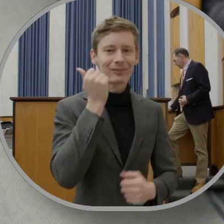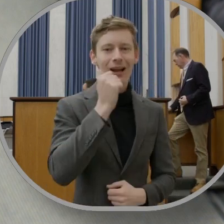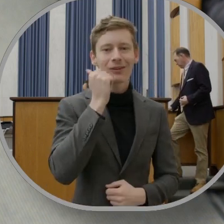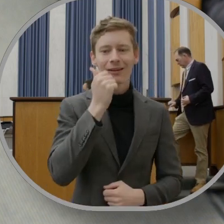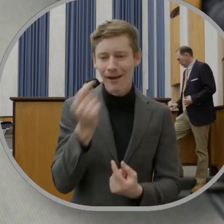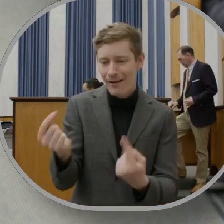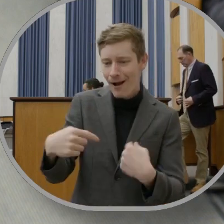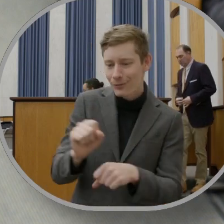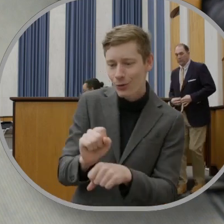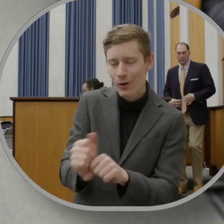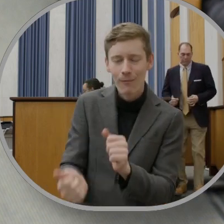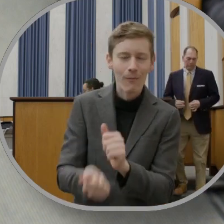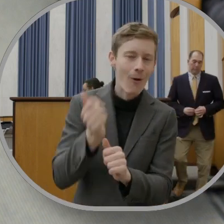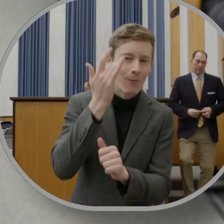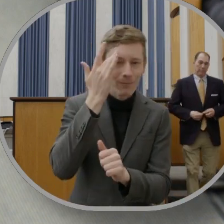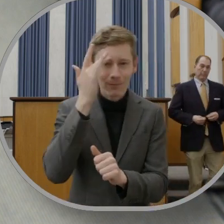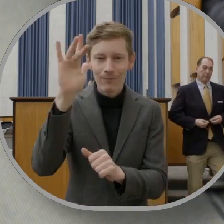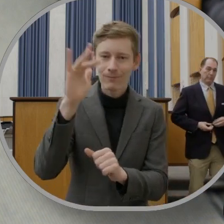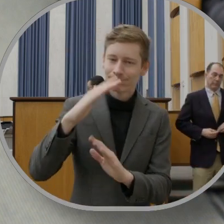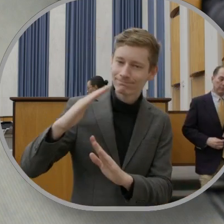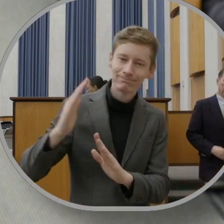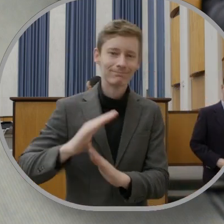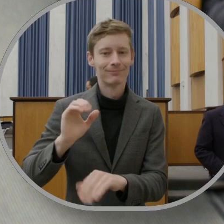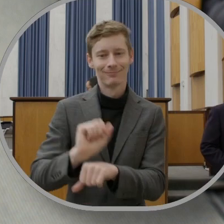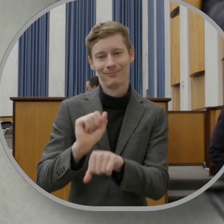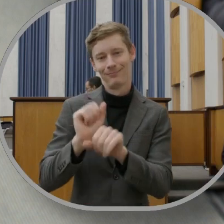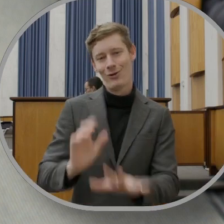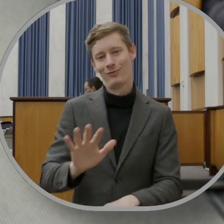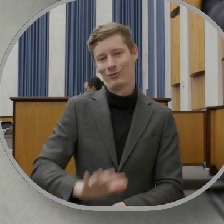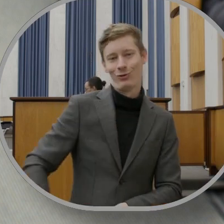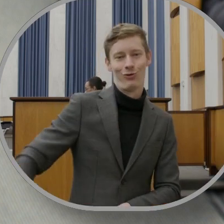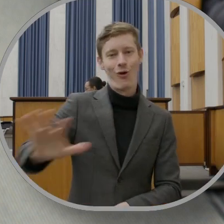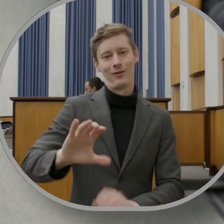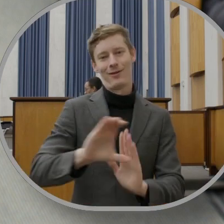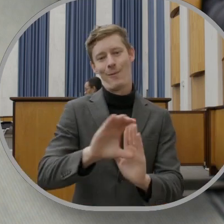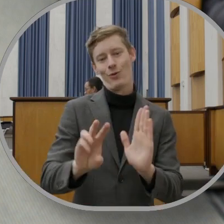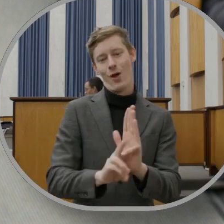and brightest public servants in the Commonwealth of Virginia.